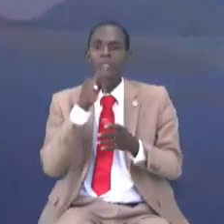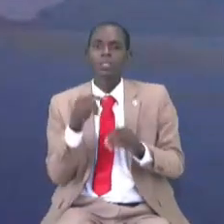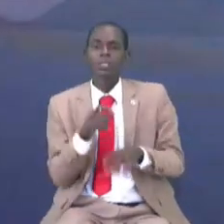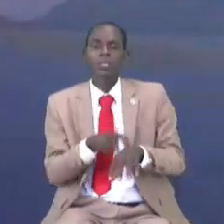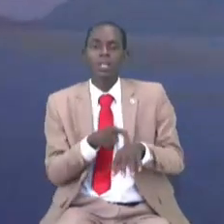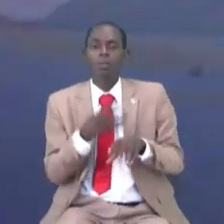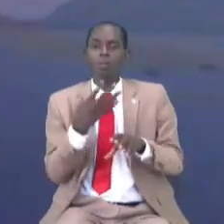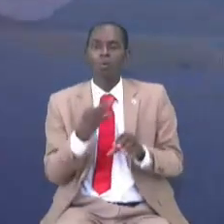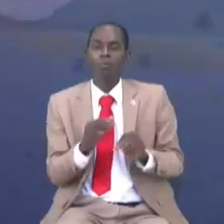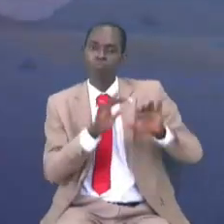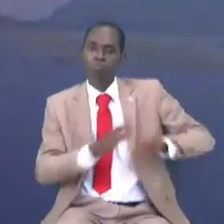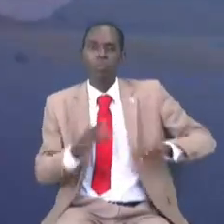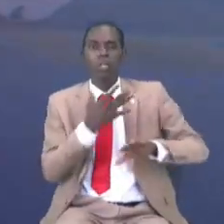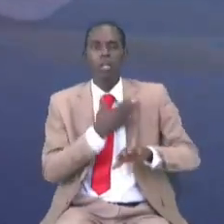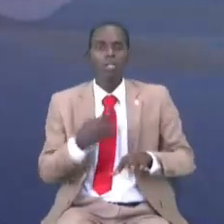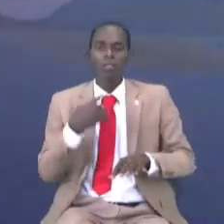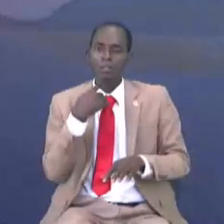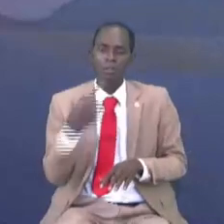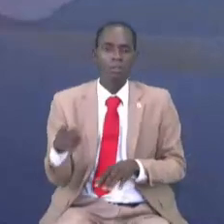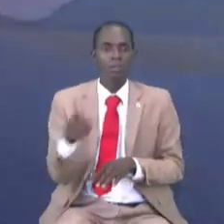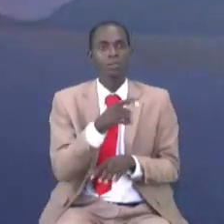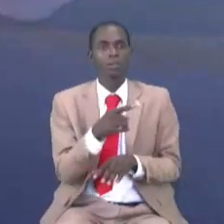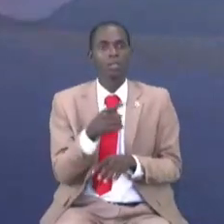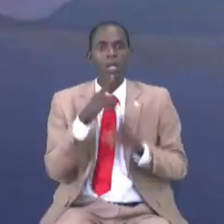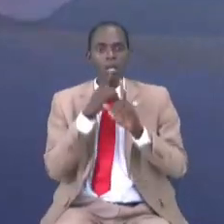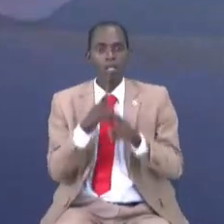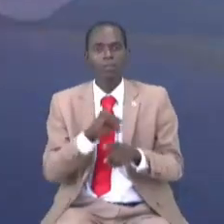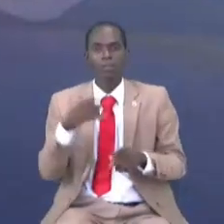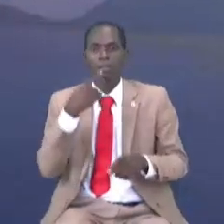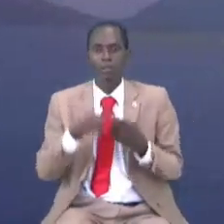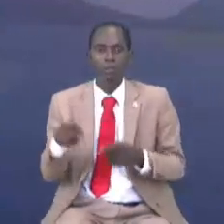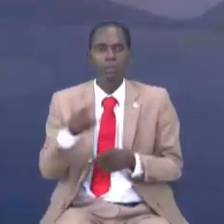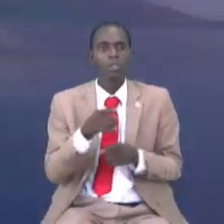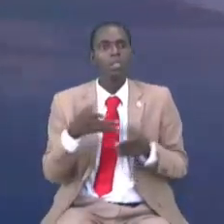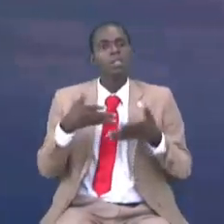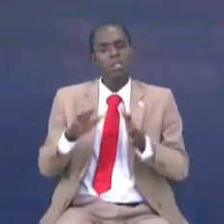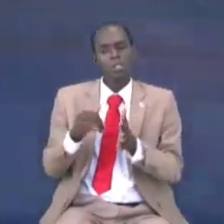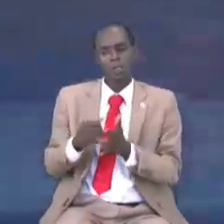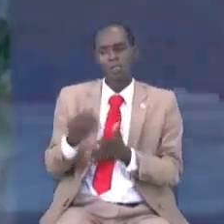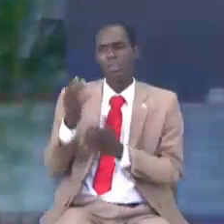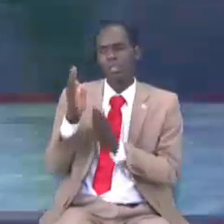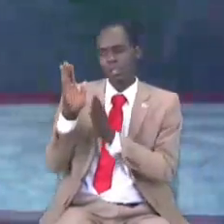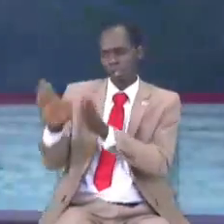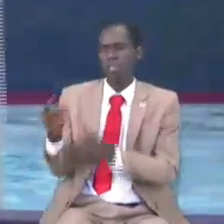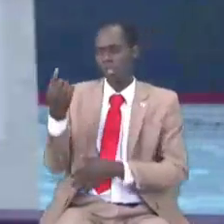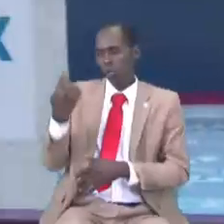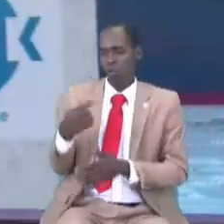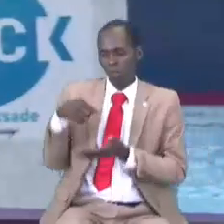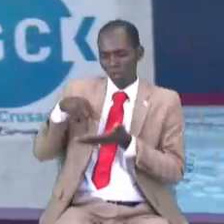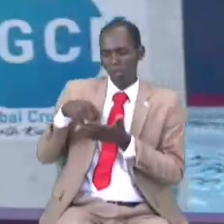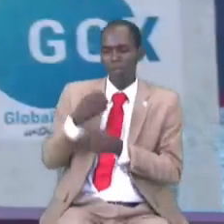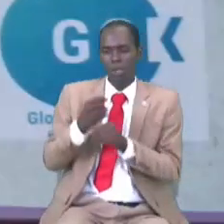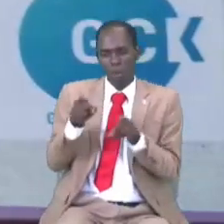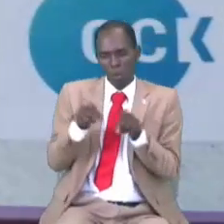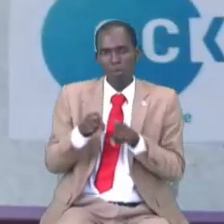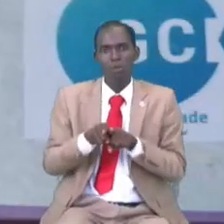Lord, let it alone this year also. Cut it down. No, Lord, let it